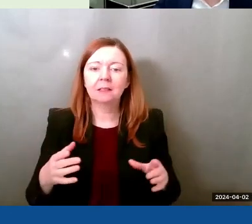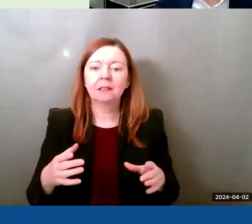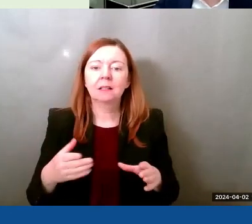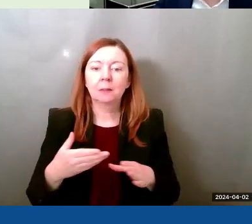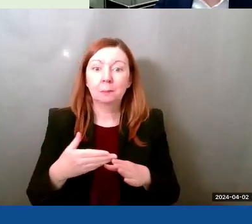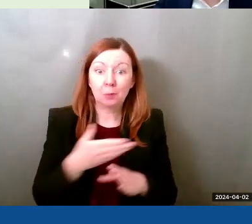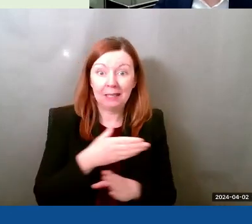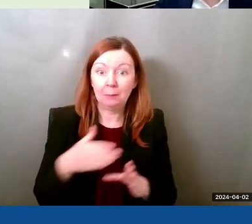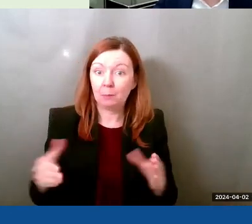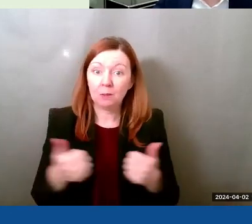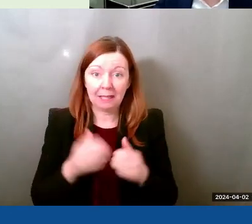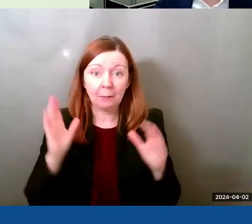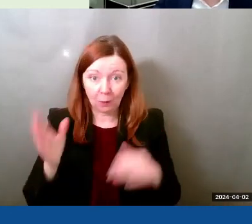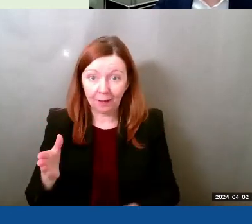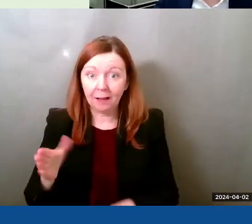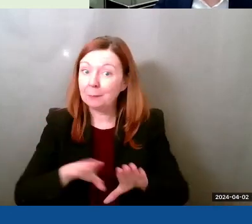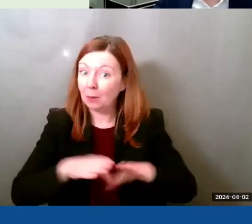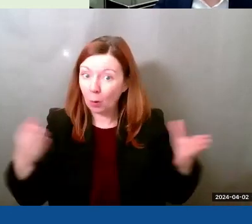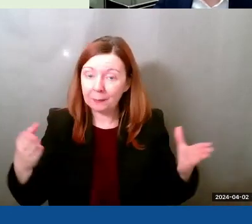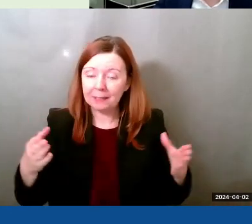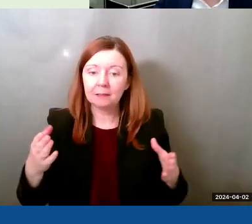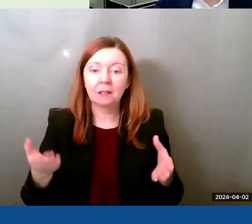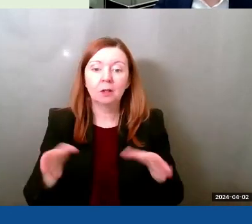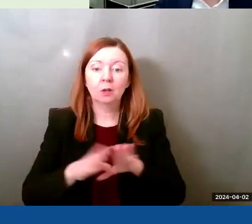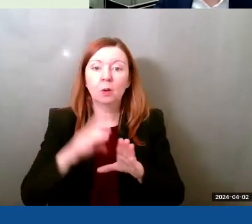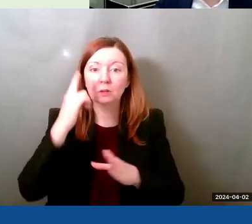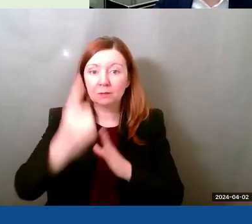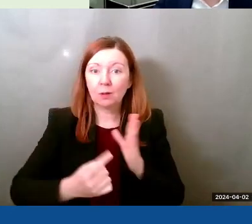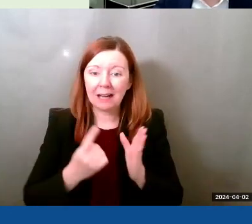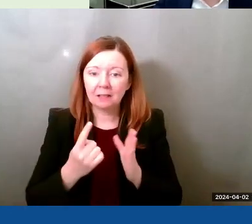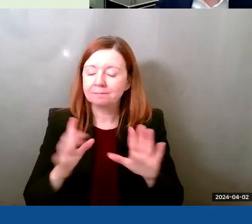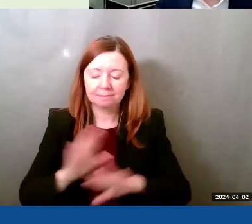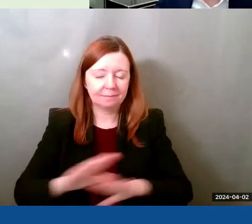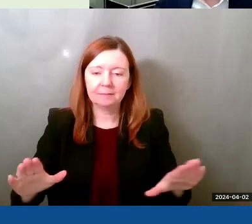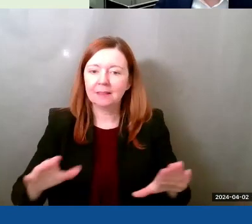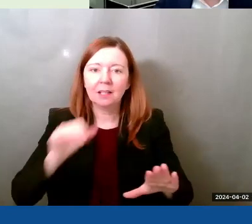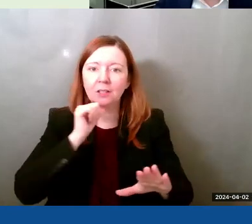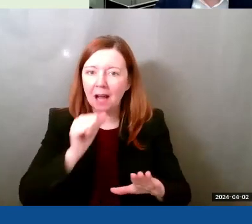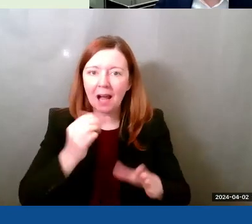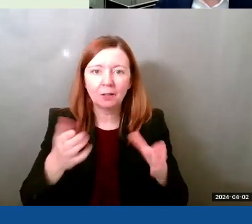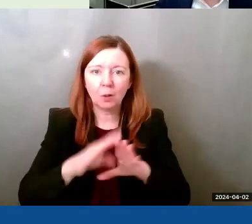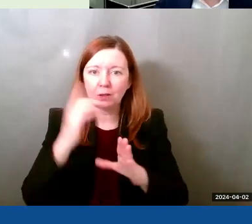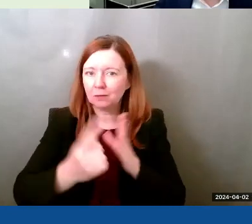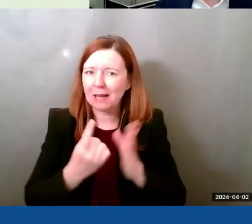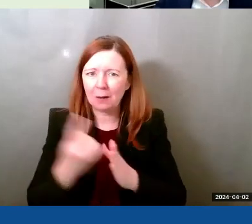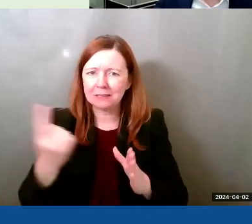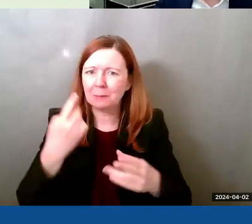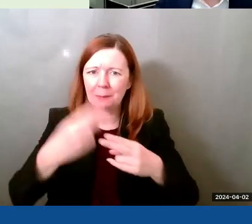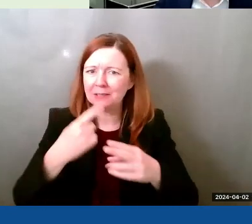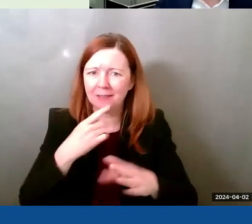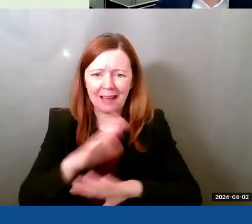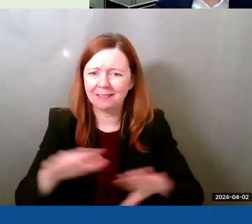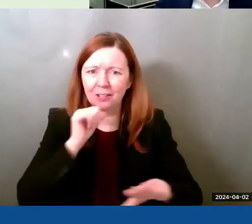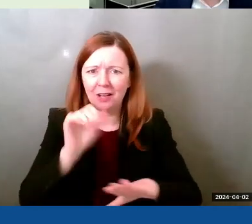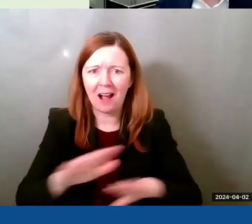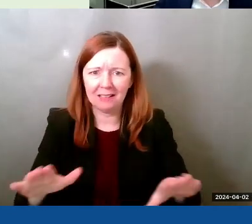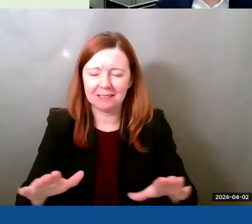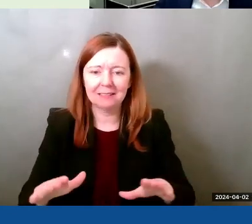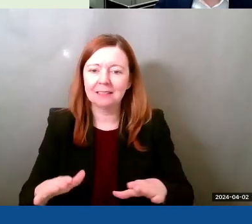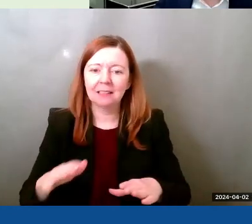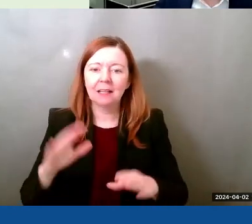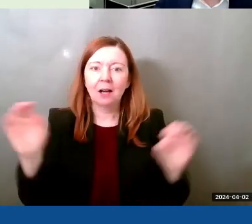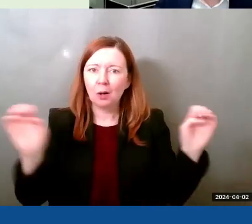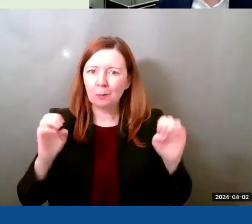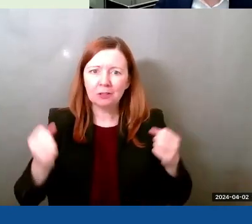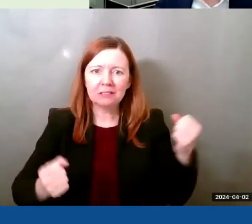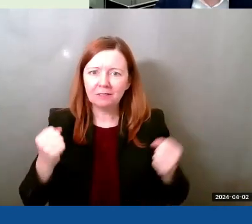pre and post game periods. They will be closed for an hour. They will not be closed for an hour, as someone had mentioned. Emergency